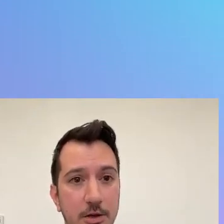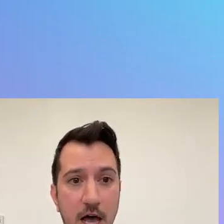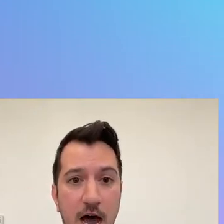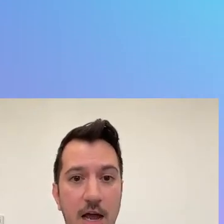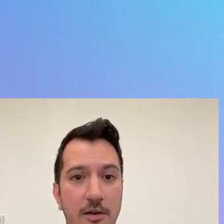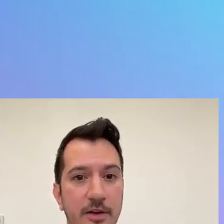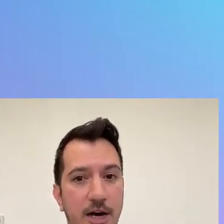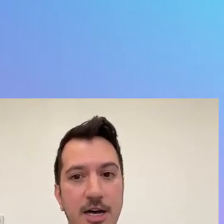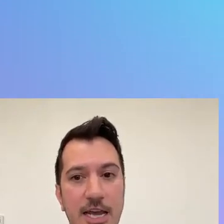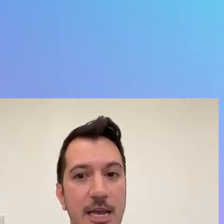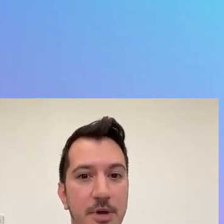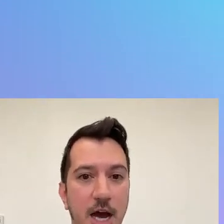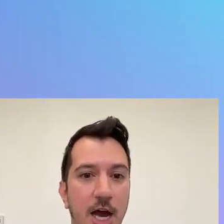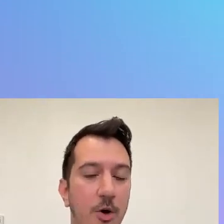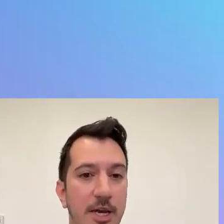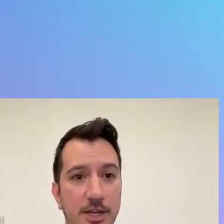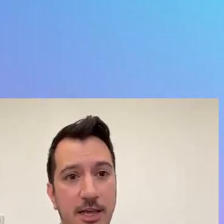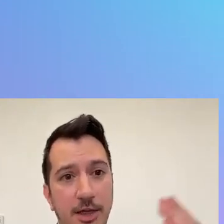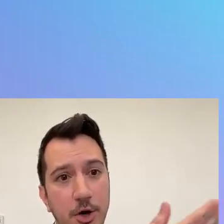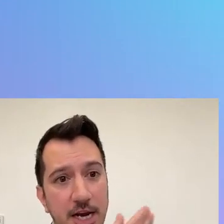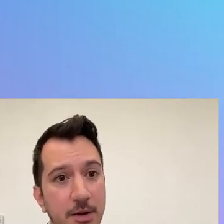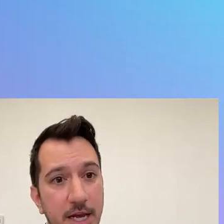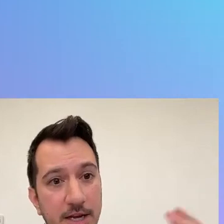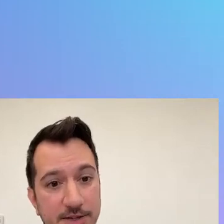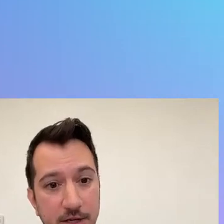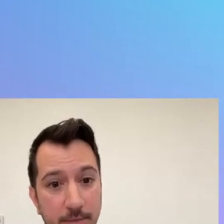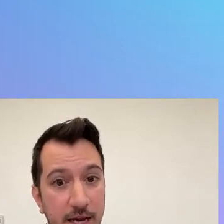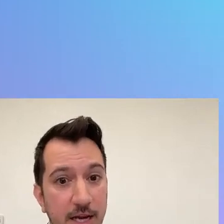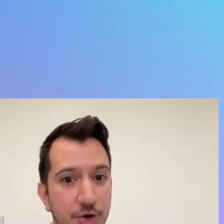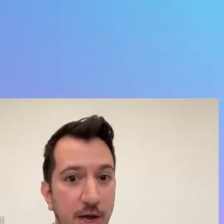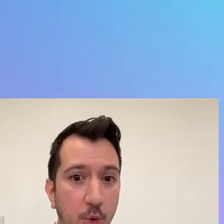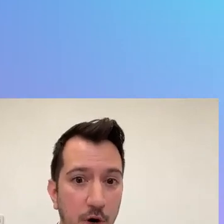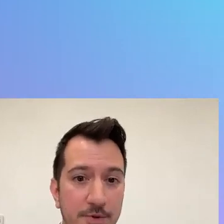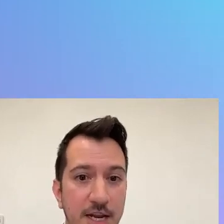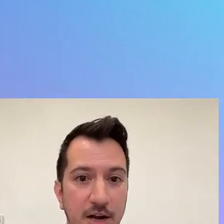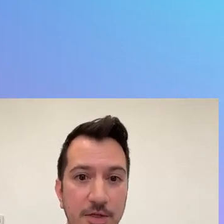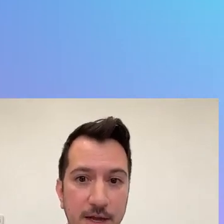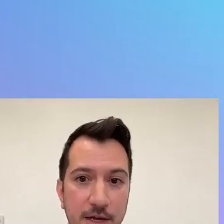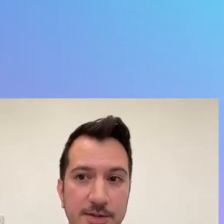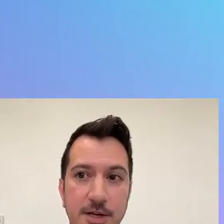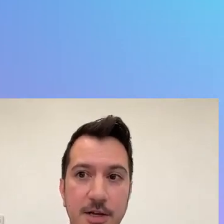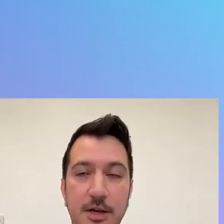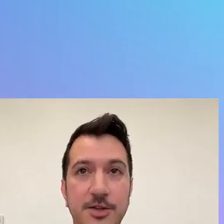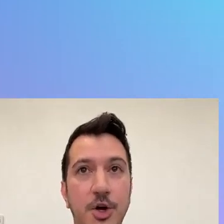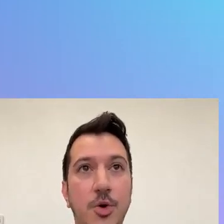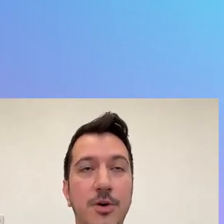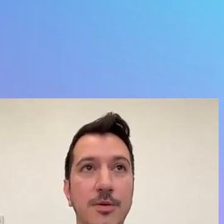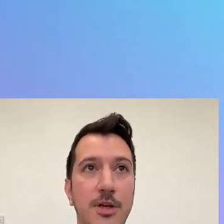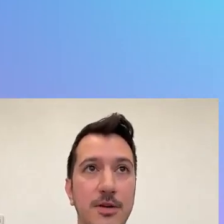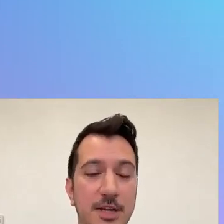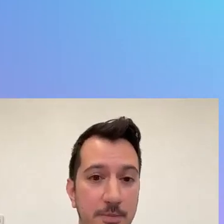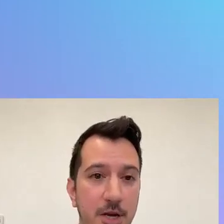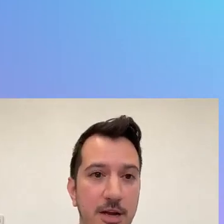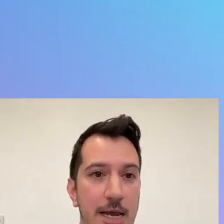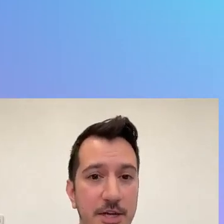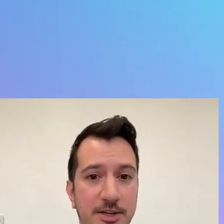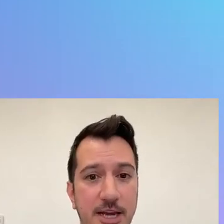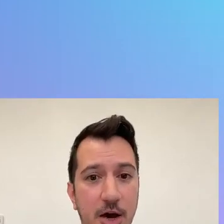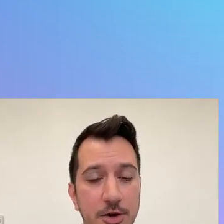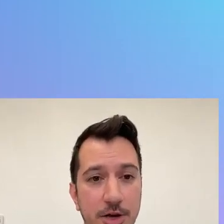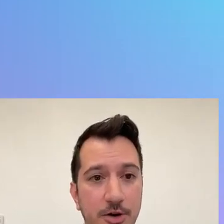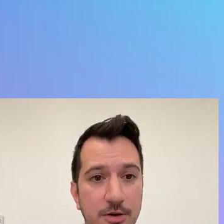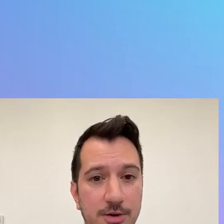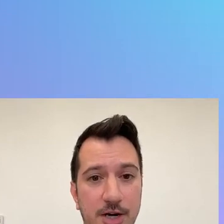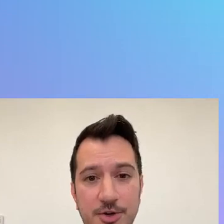taking like the live API or basically like their database, making sure that we're up to date on things. So type in